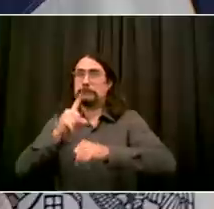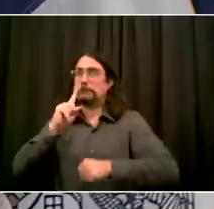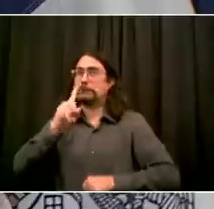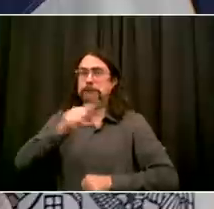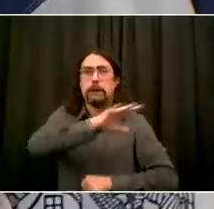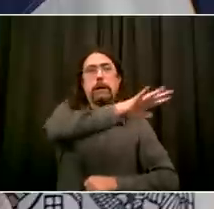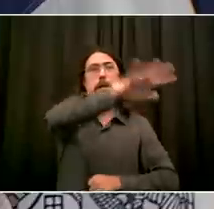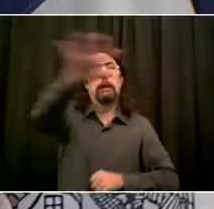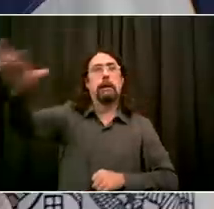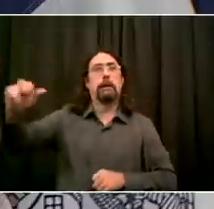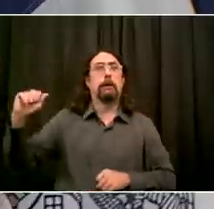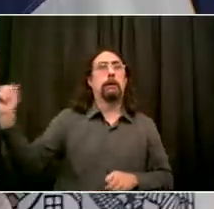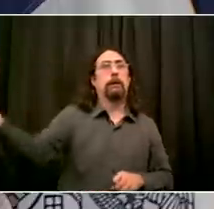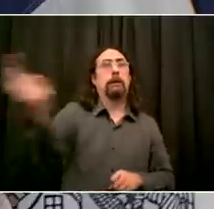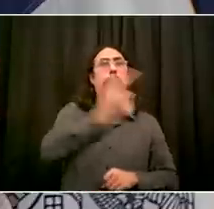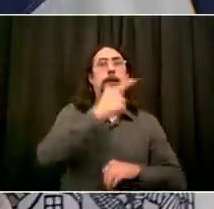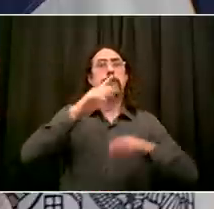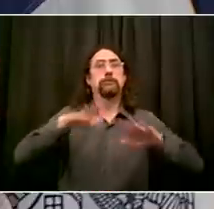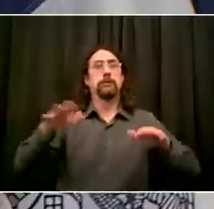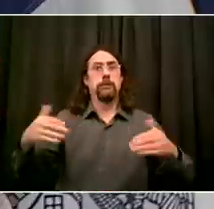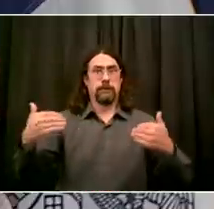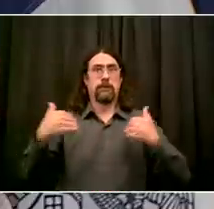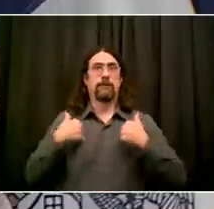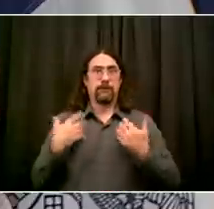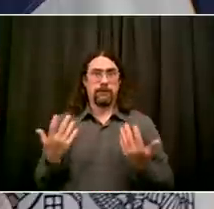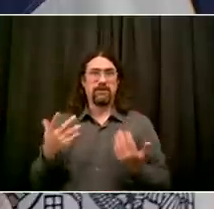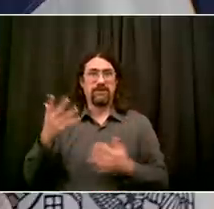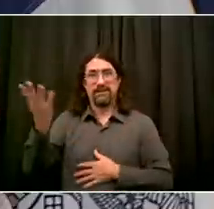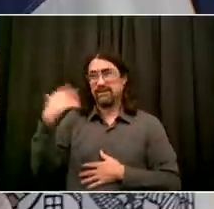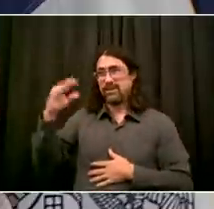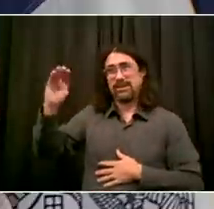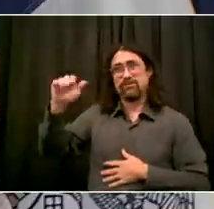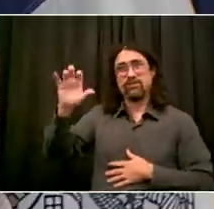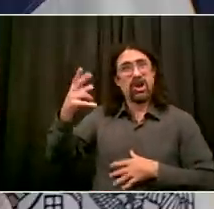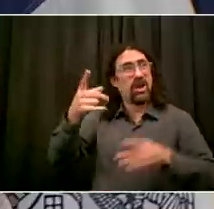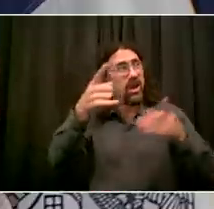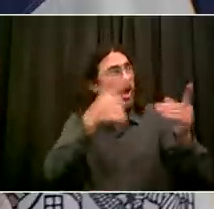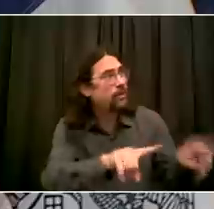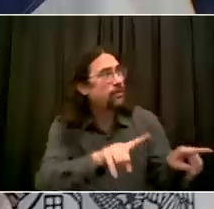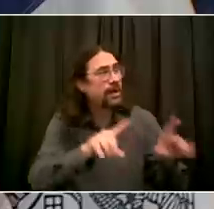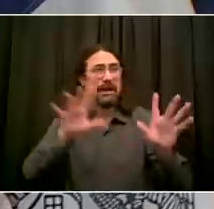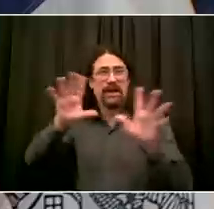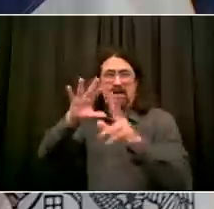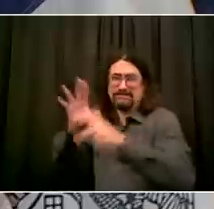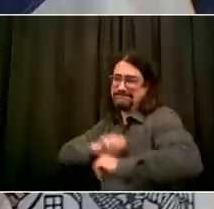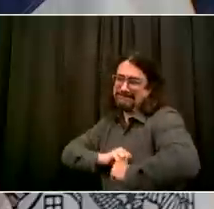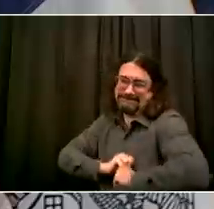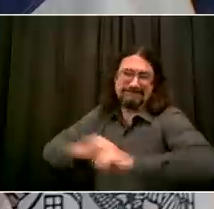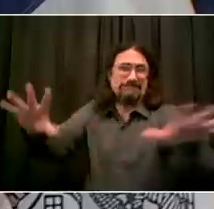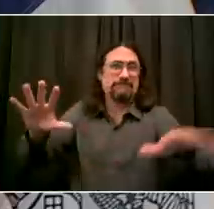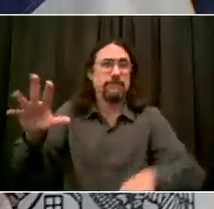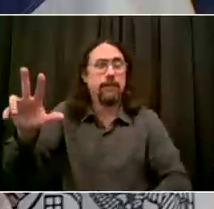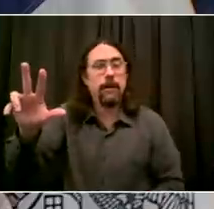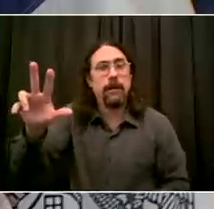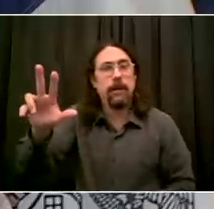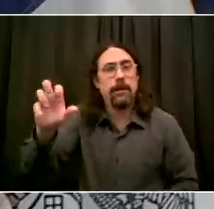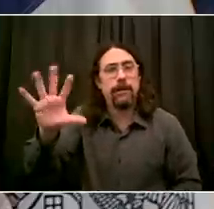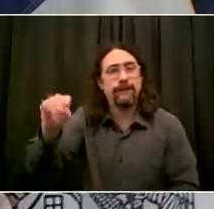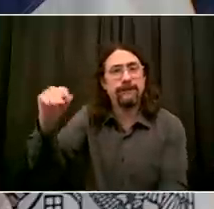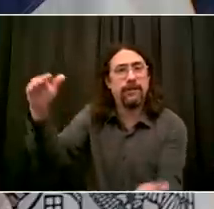March. And it was one of the greatest efforts to address the digital divide in this city's history. Overall, the Department of Education